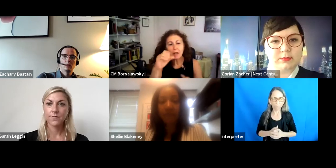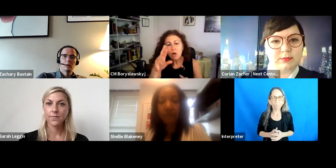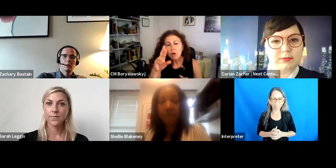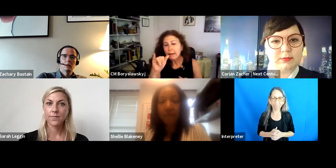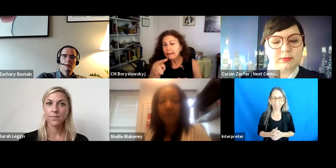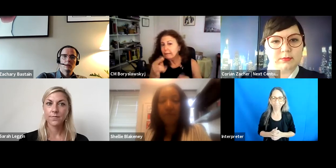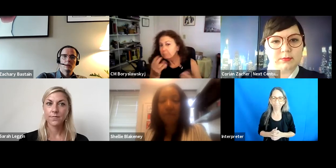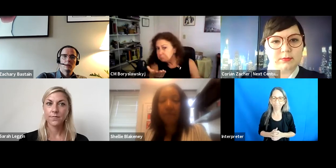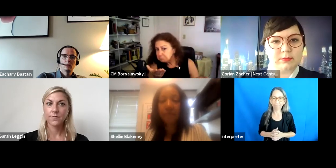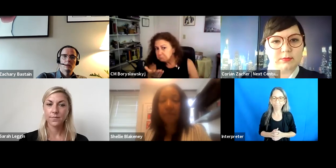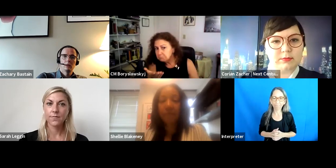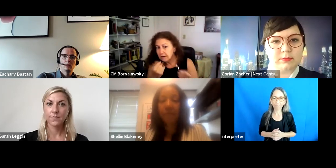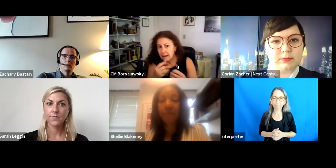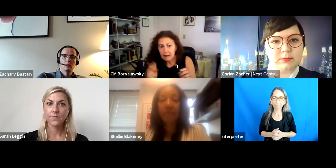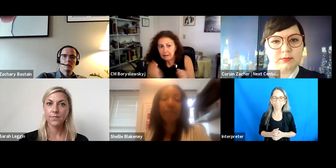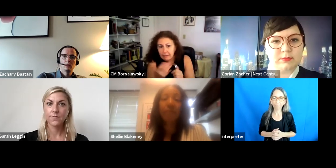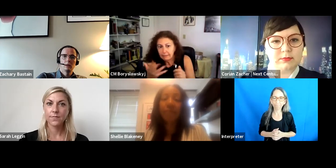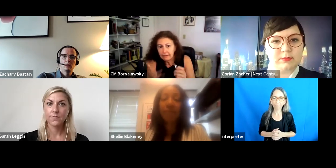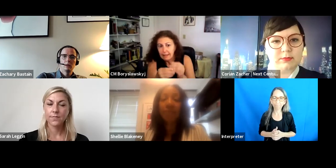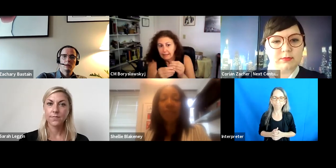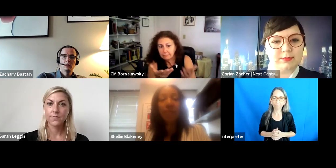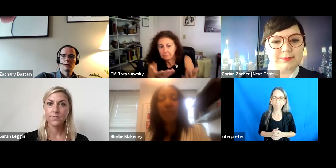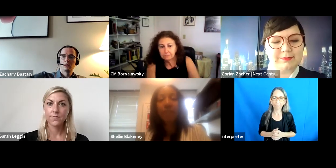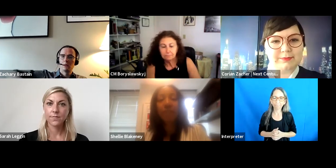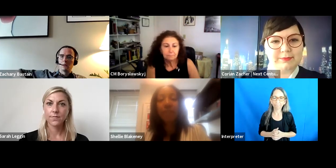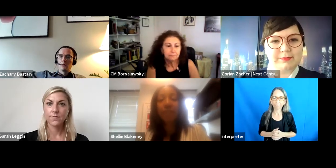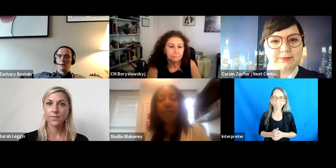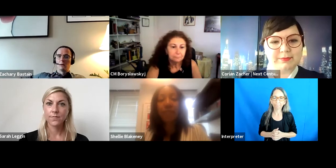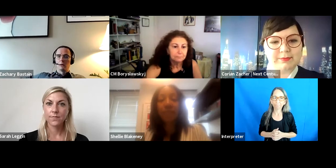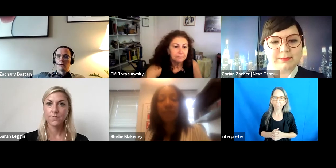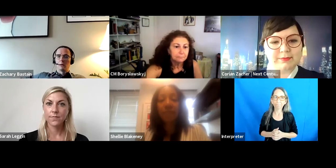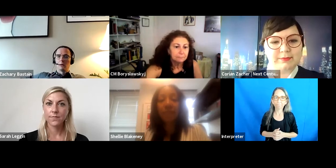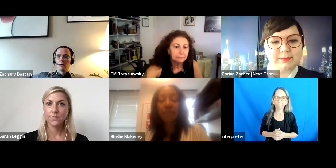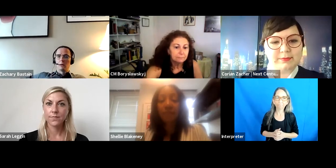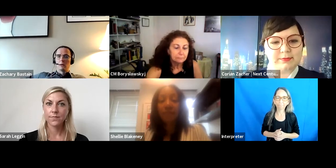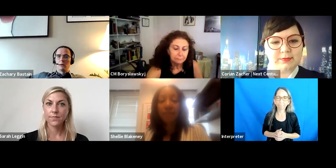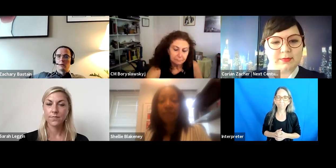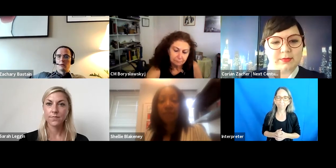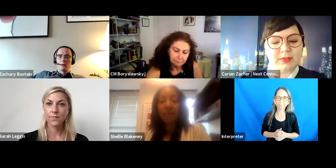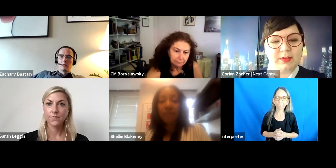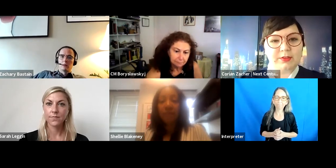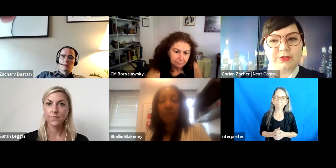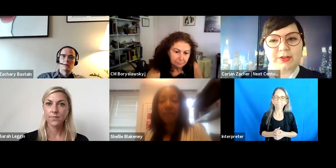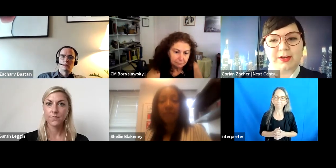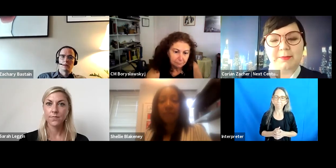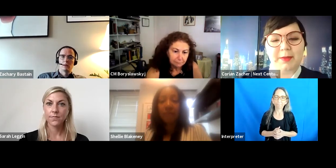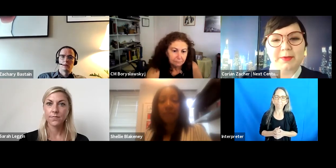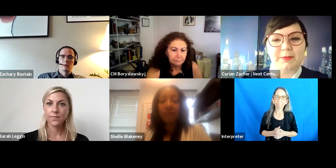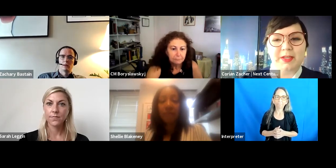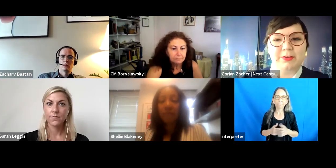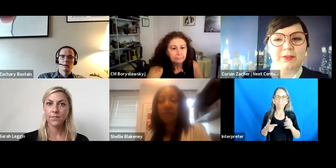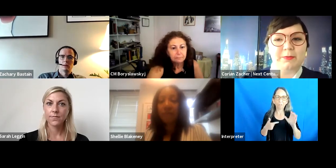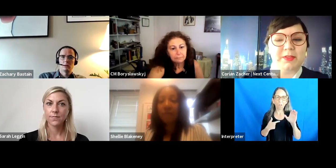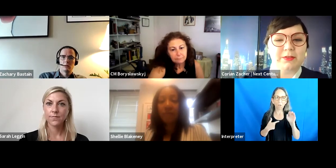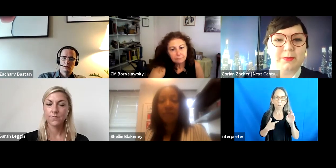Thank you so much. All right, Corinne, is there anything else you wanted to add? Sure, I'm happy